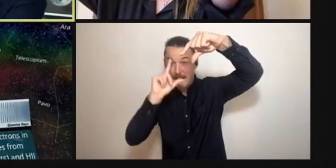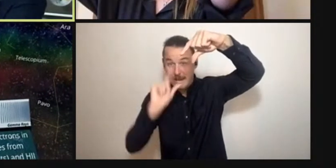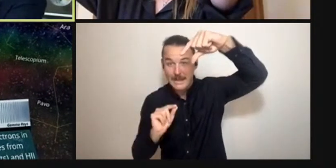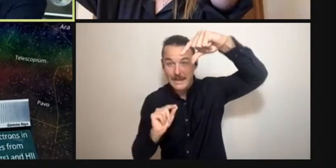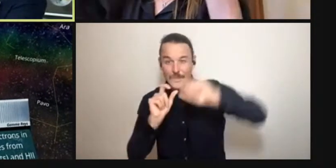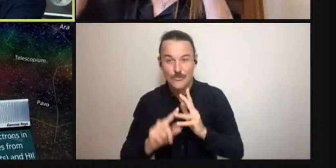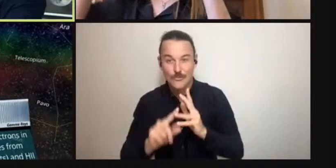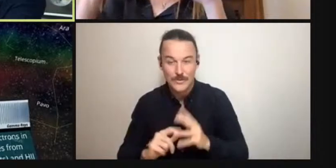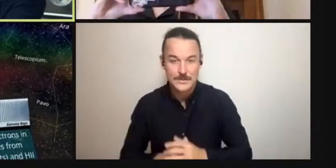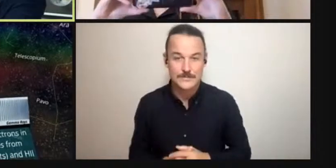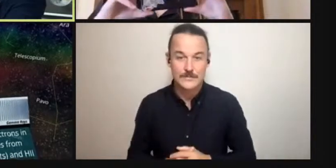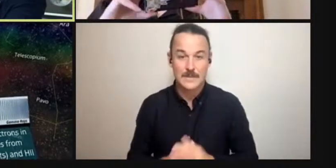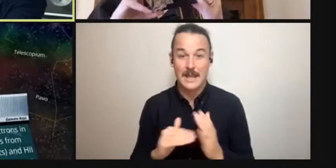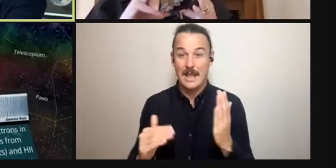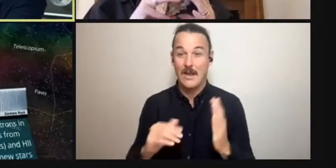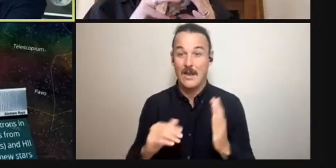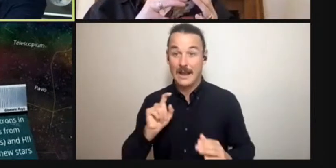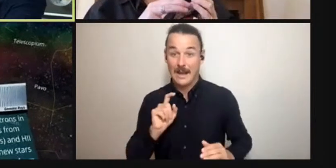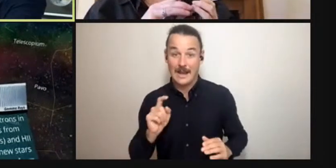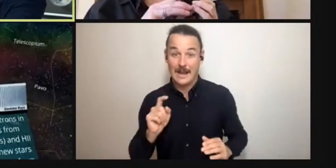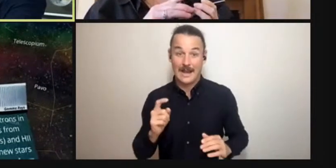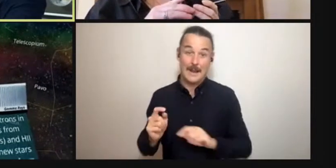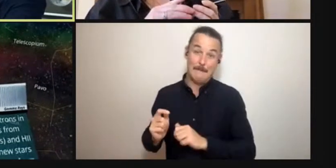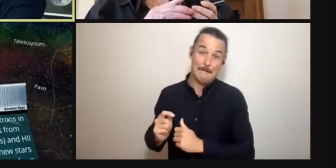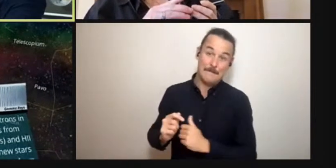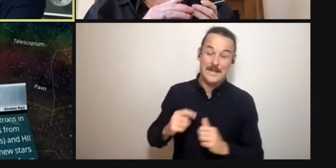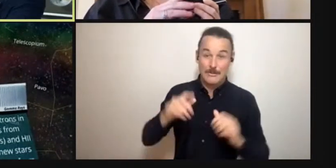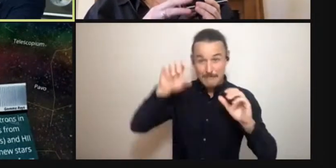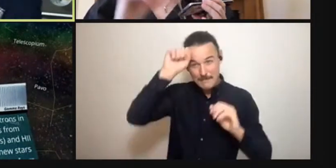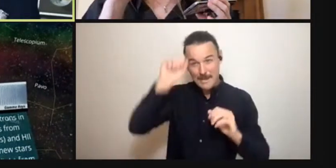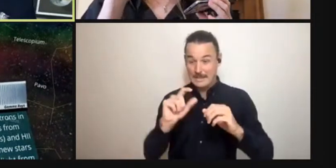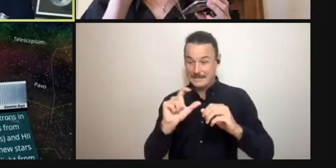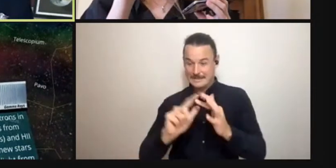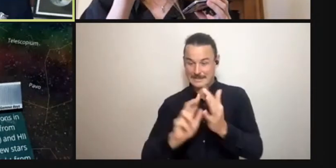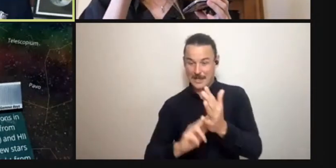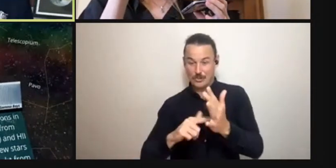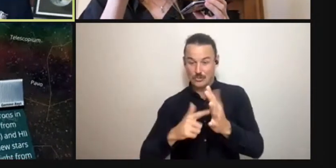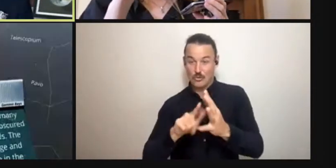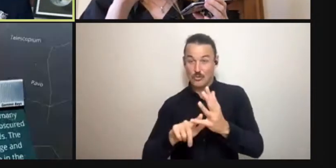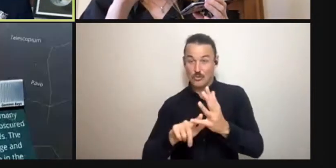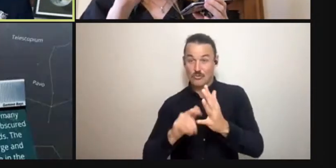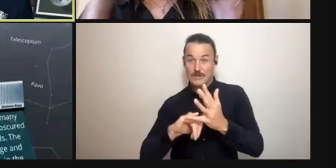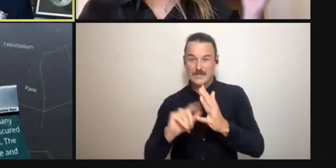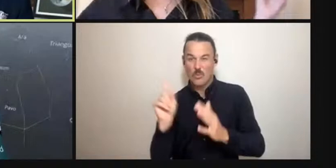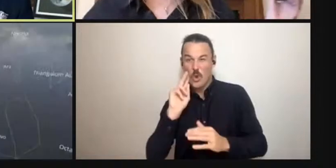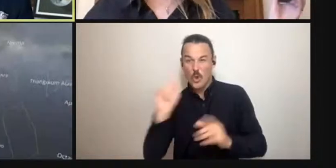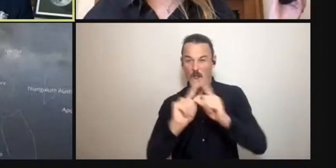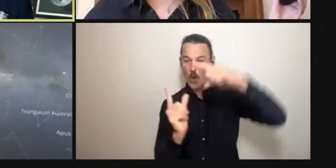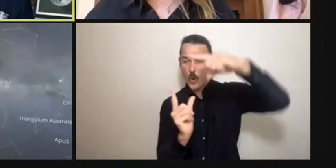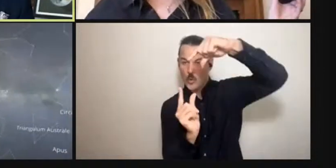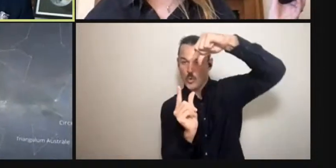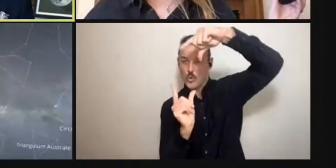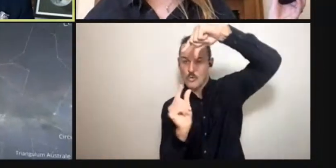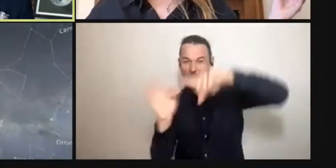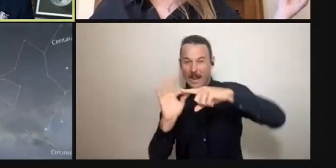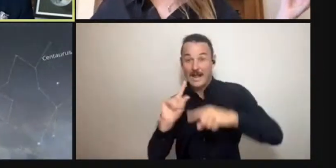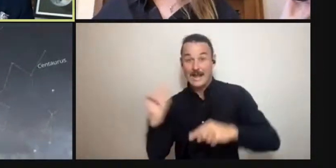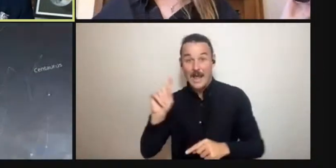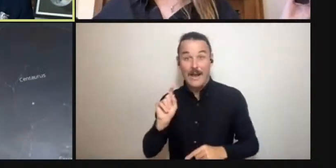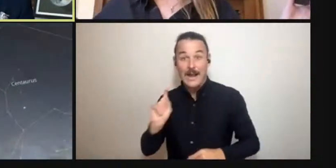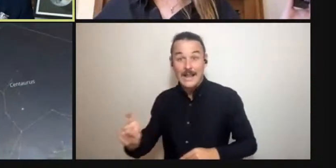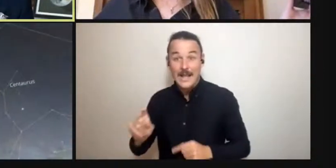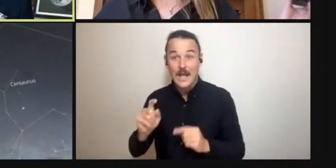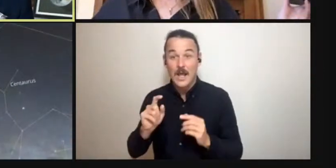going to click optical. So we remember what Centaurus looks like in radio, and we're going to click optical. I'm going to look back up at this familiar image of